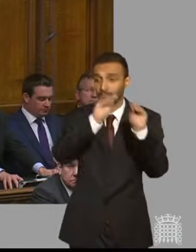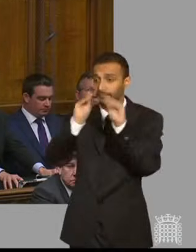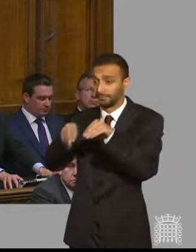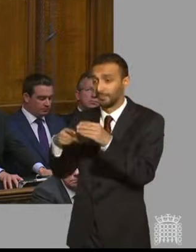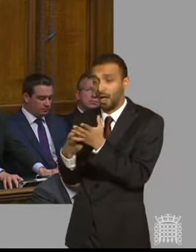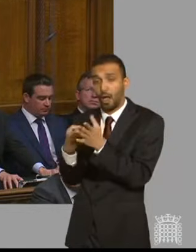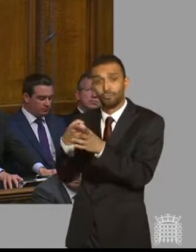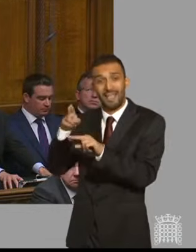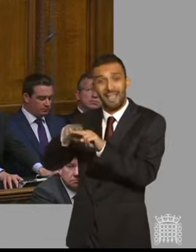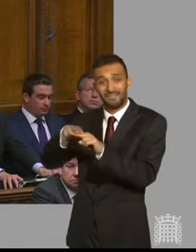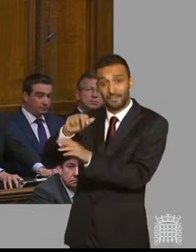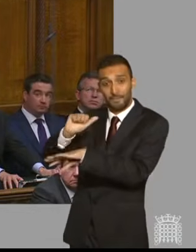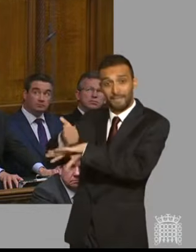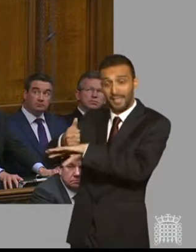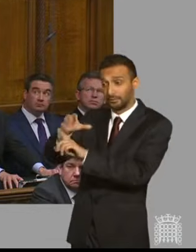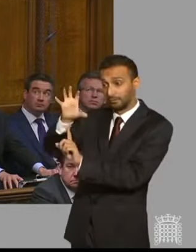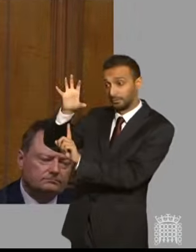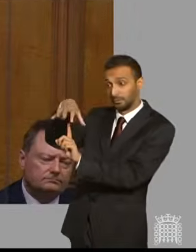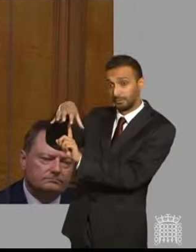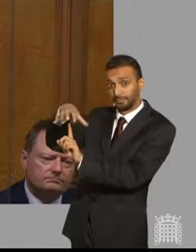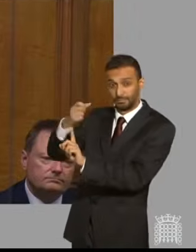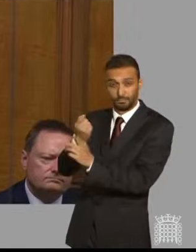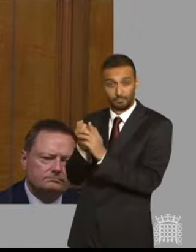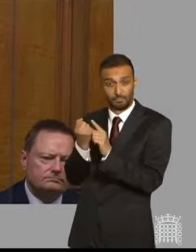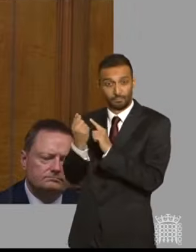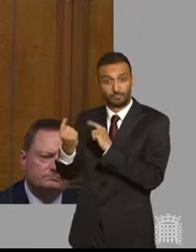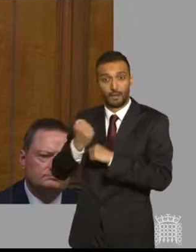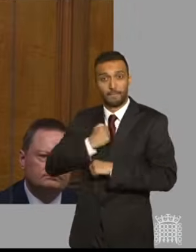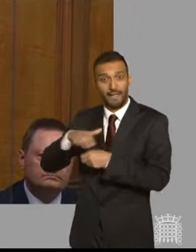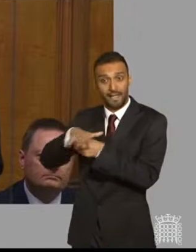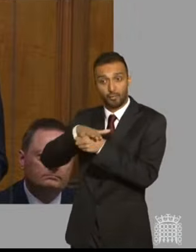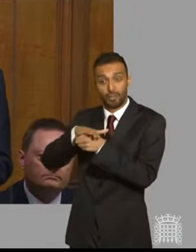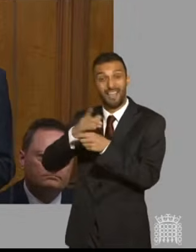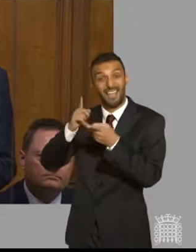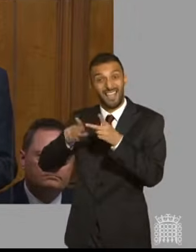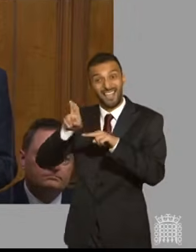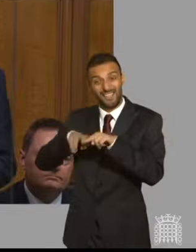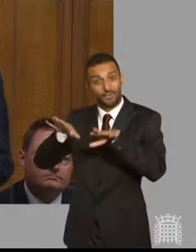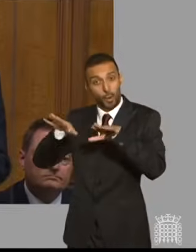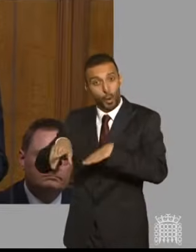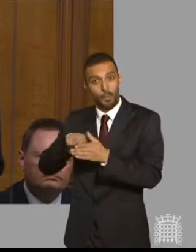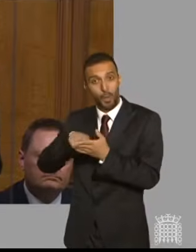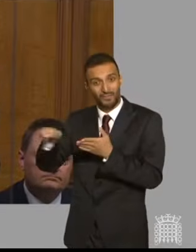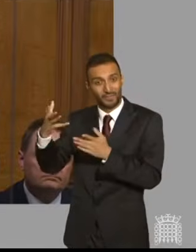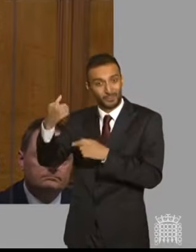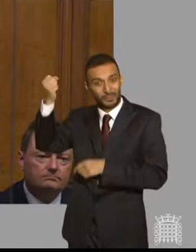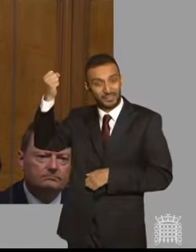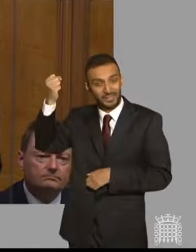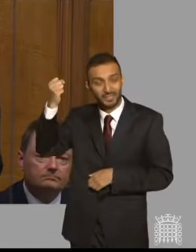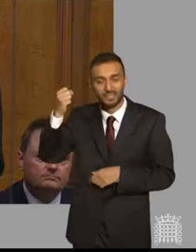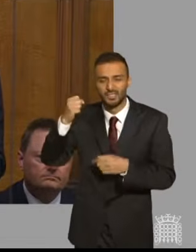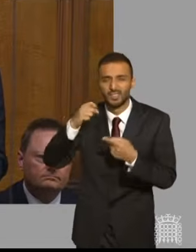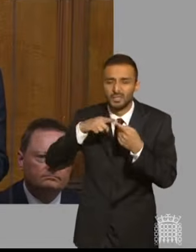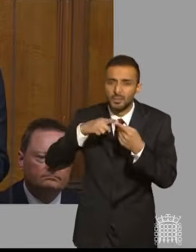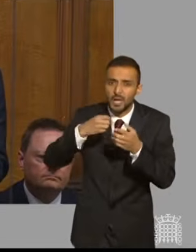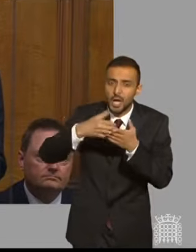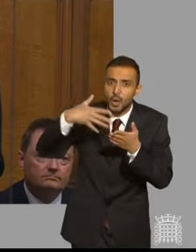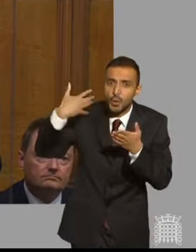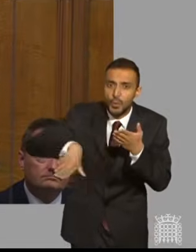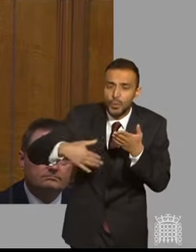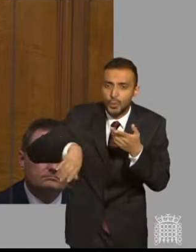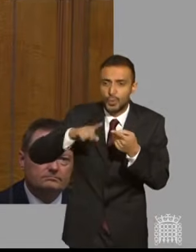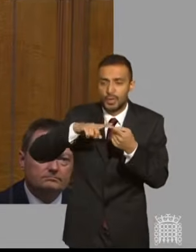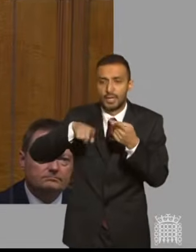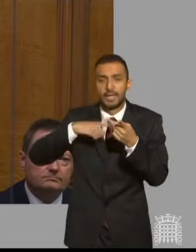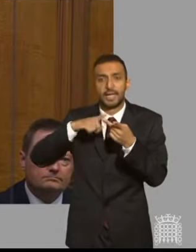Home Office ministers have their way. On top of the huge and rising costs and recent advice from civil servants to Home Office ministers to can the plan, what reassurance